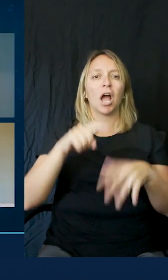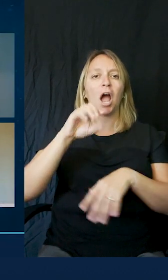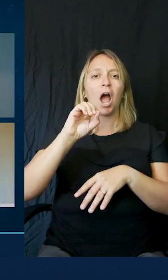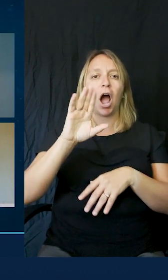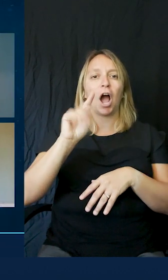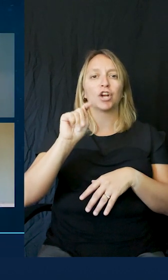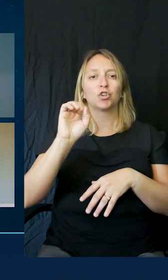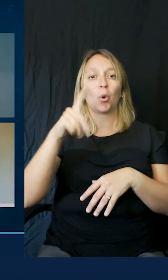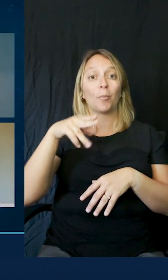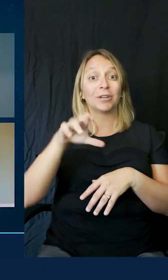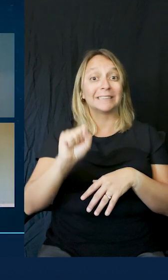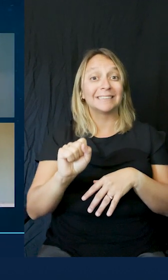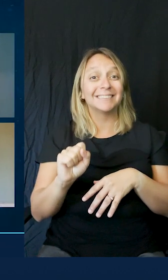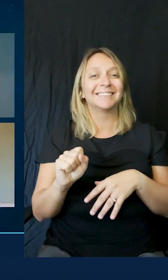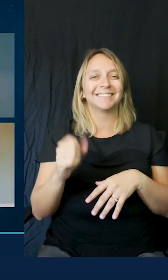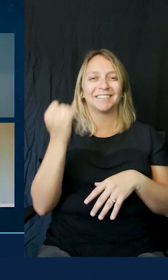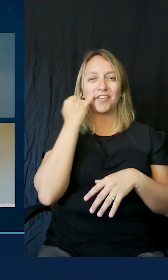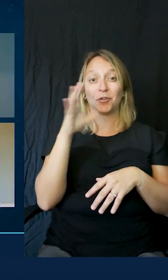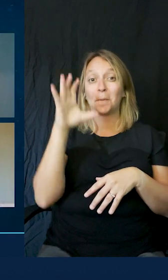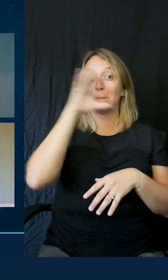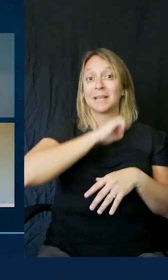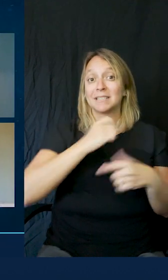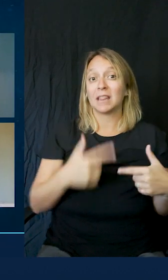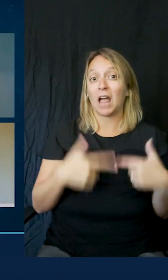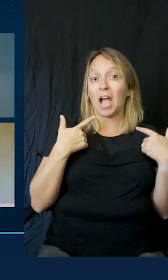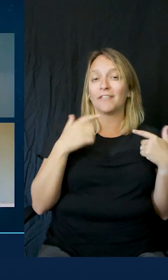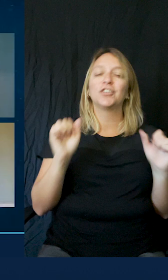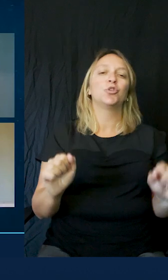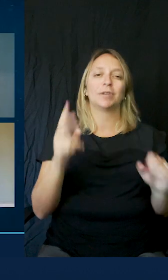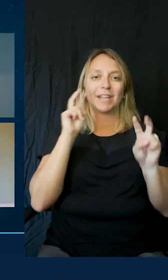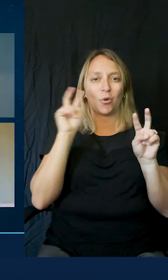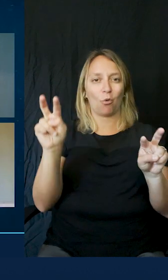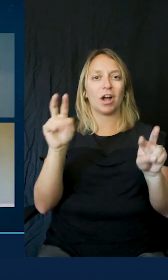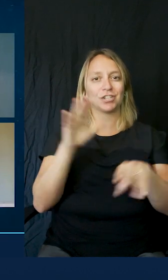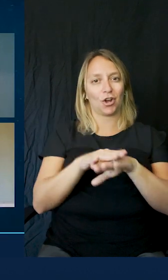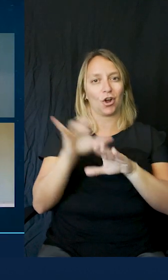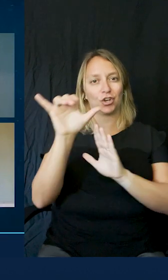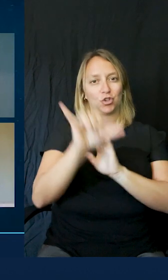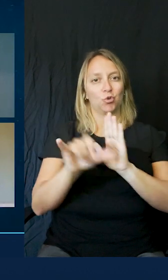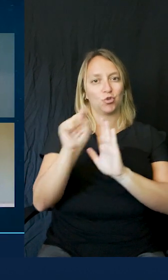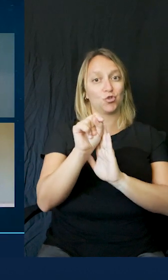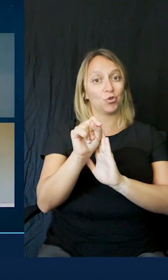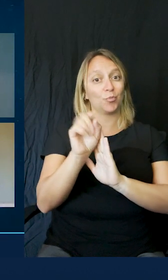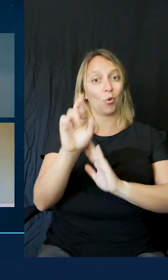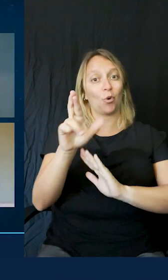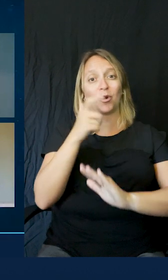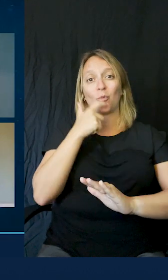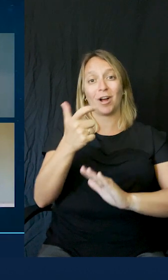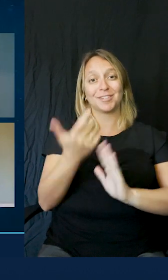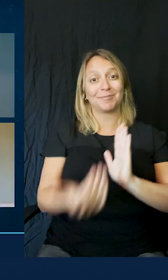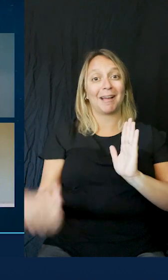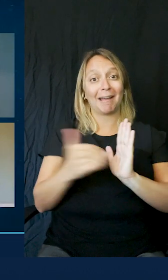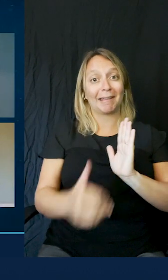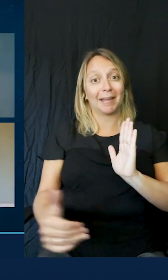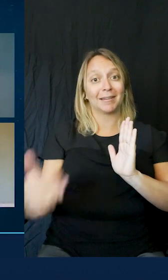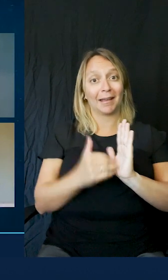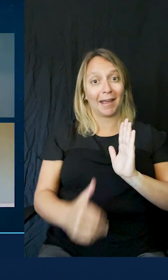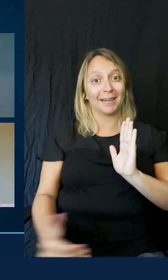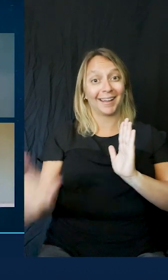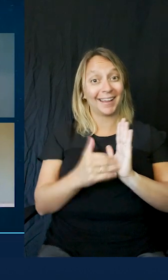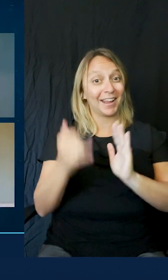missed any of them live, you can revisit them on the YouTube channel or watch them again and again and again if you'd